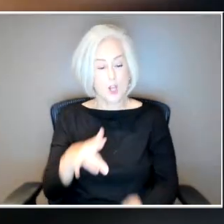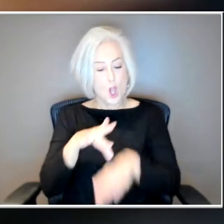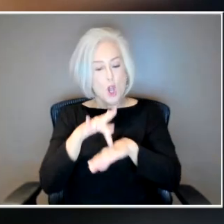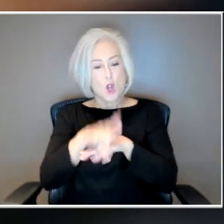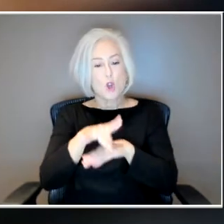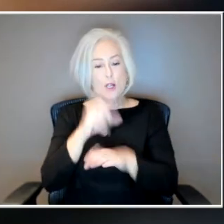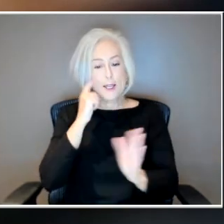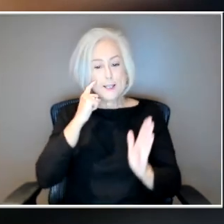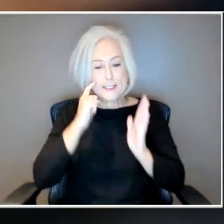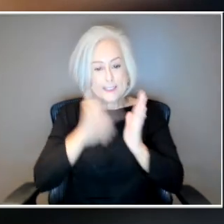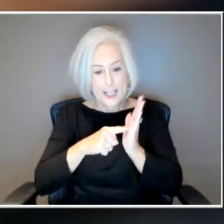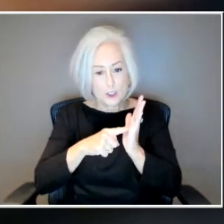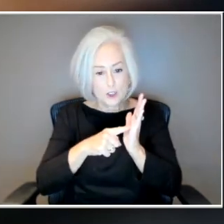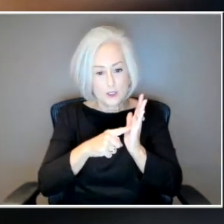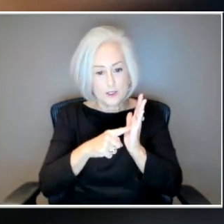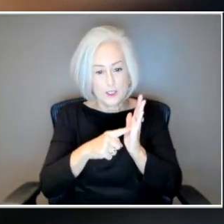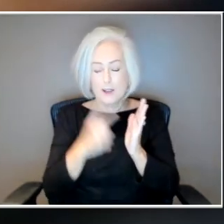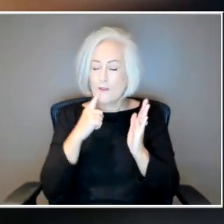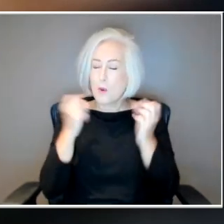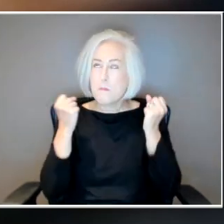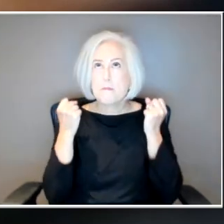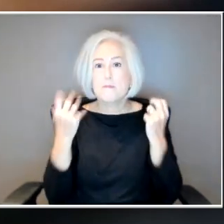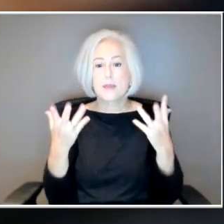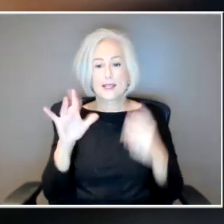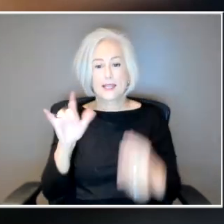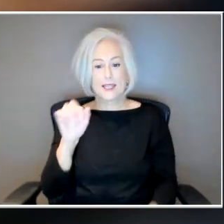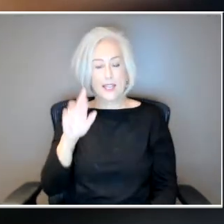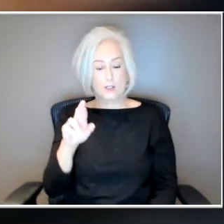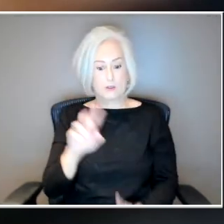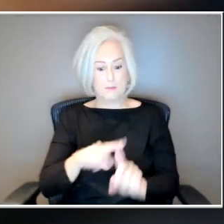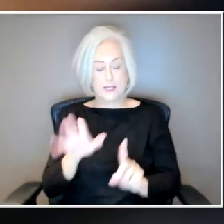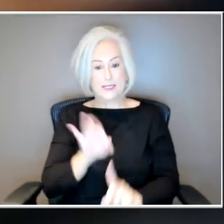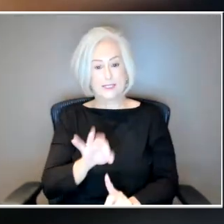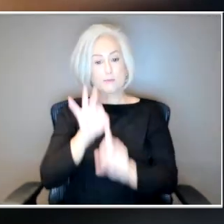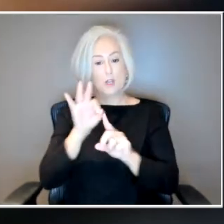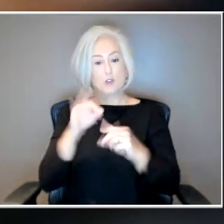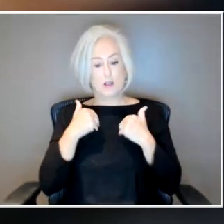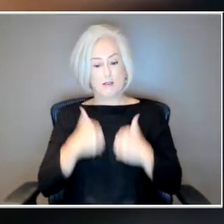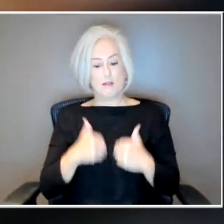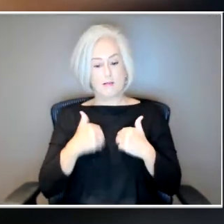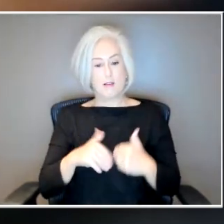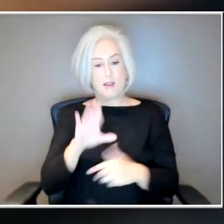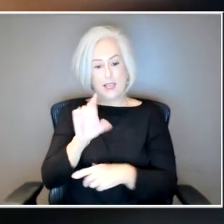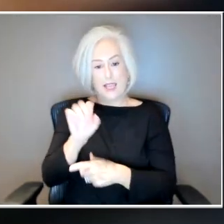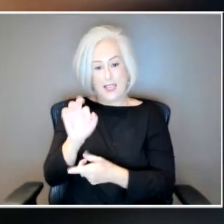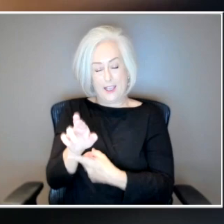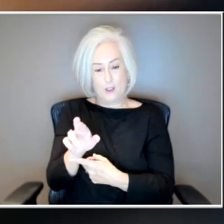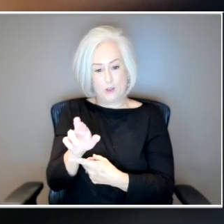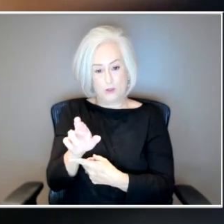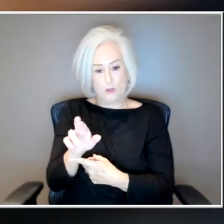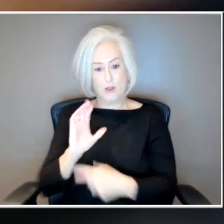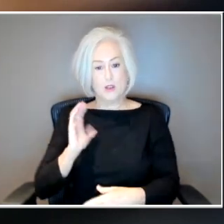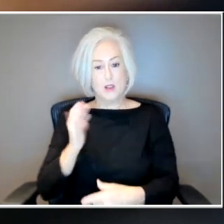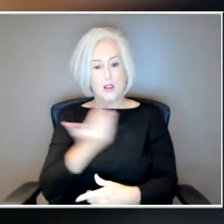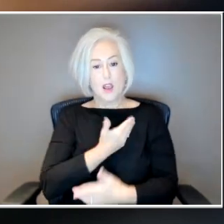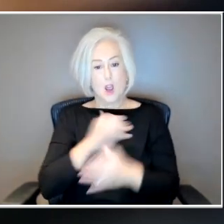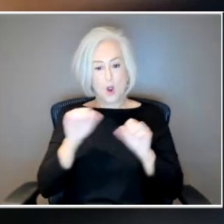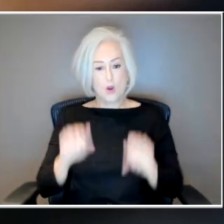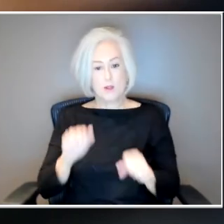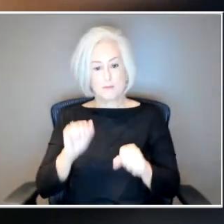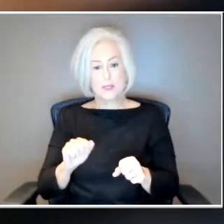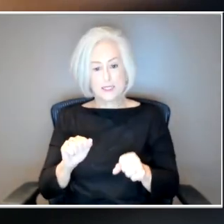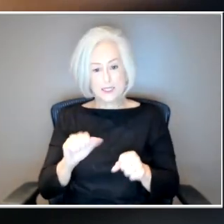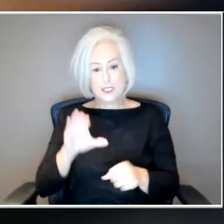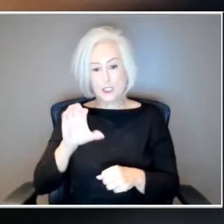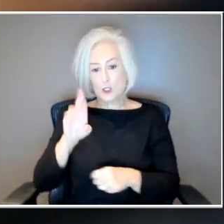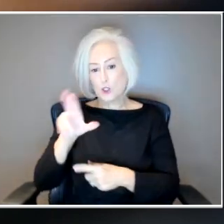case for so many cancers, but absolutely the case for lung cancer as well. So our ability to cure lung cancer